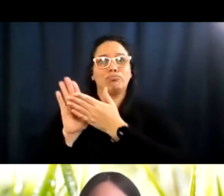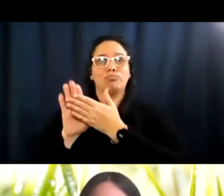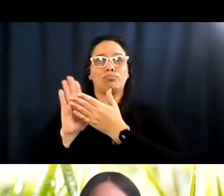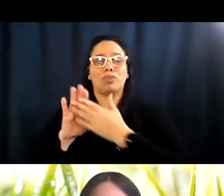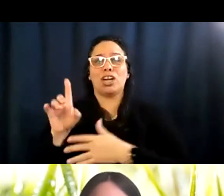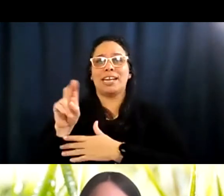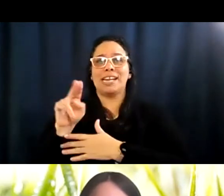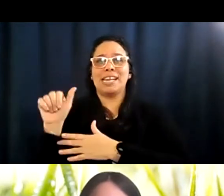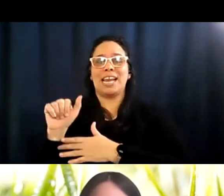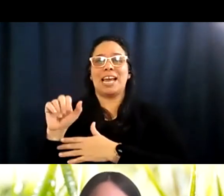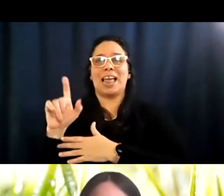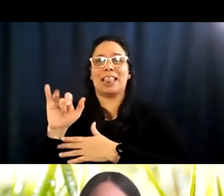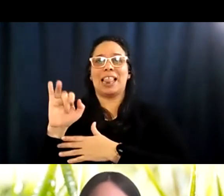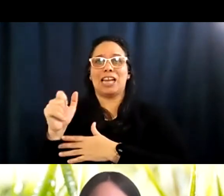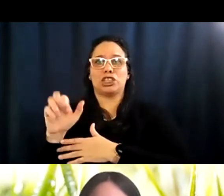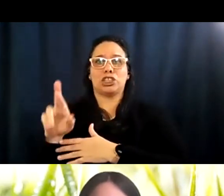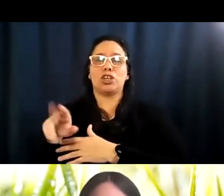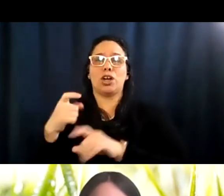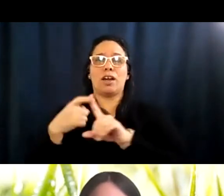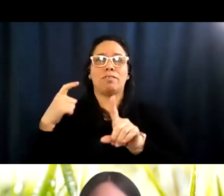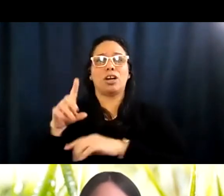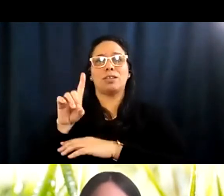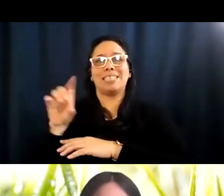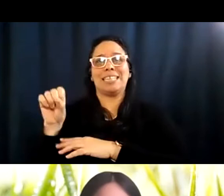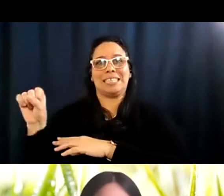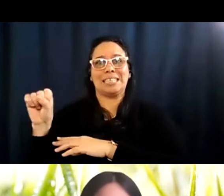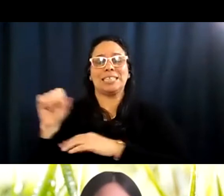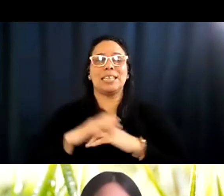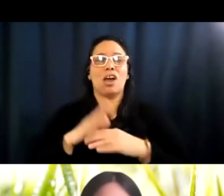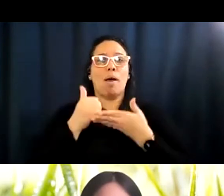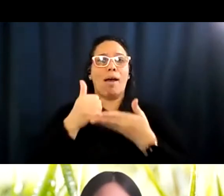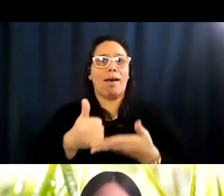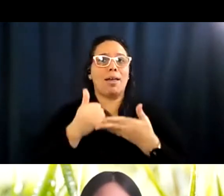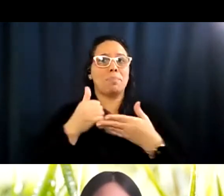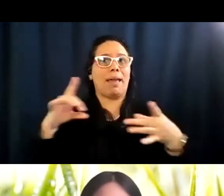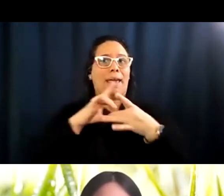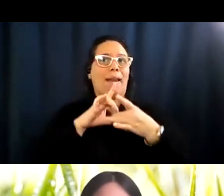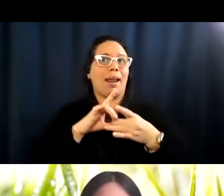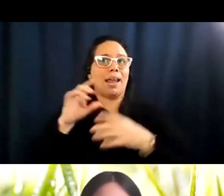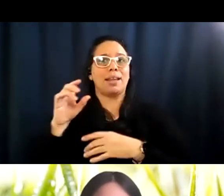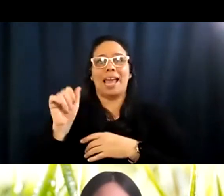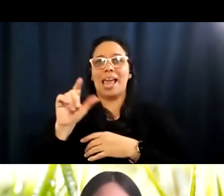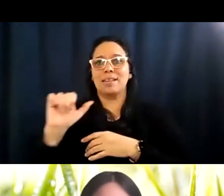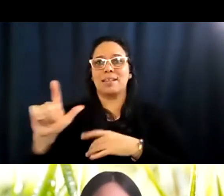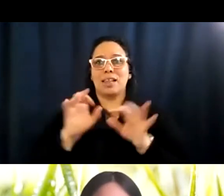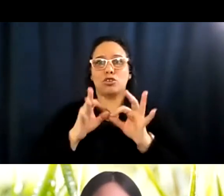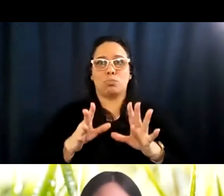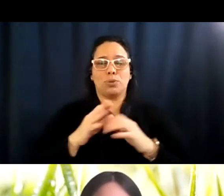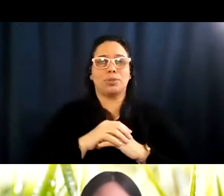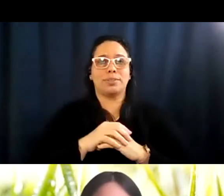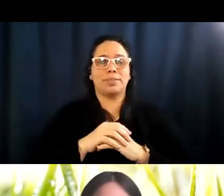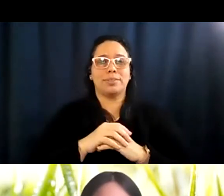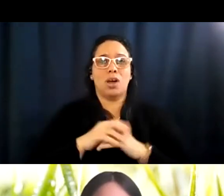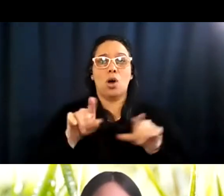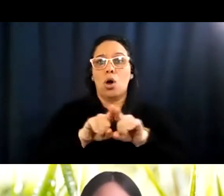and Camilla Parker from Disability Support Services, who helped us get connected with our ASL interpreters for this event. Also